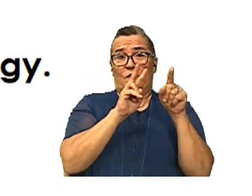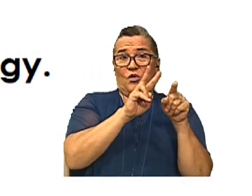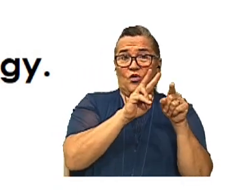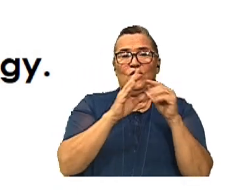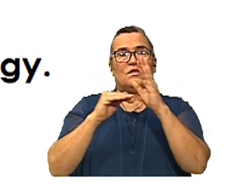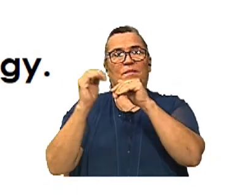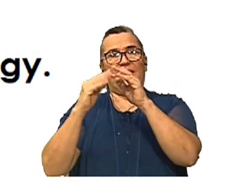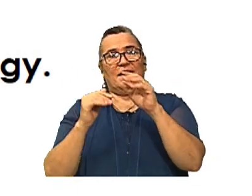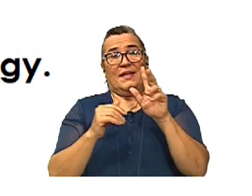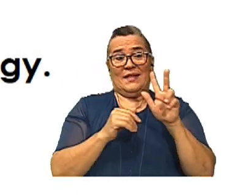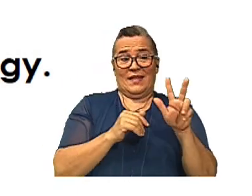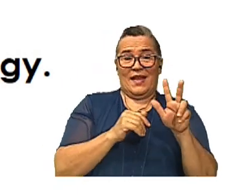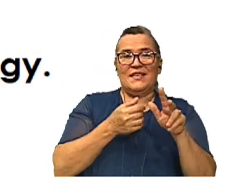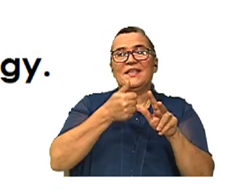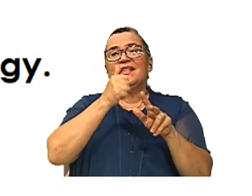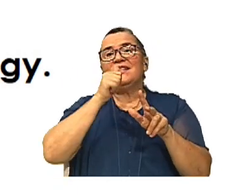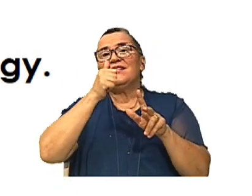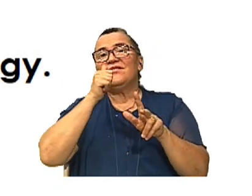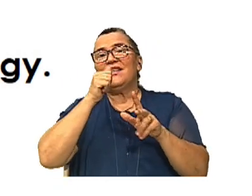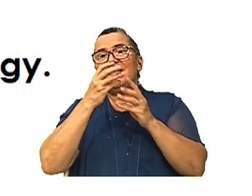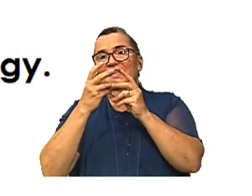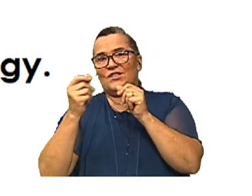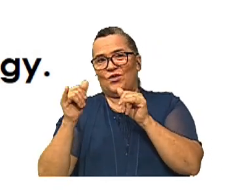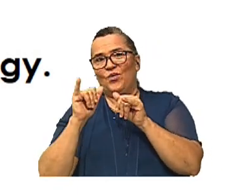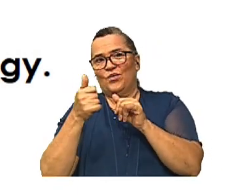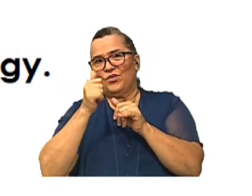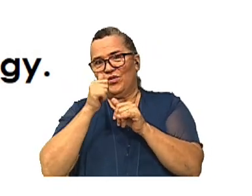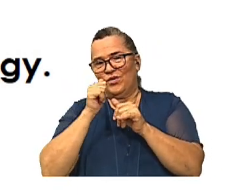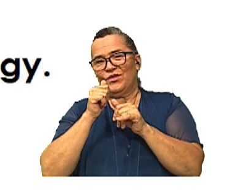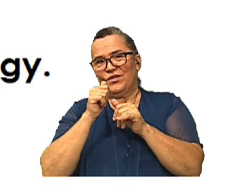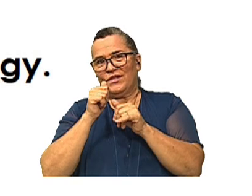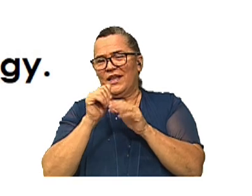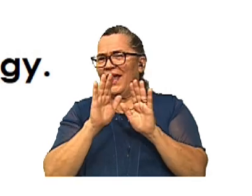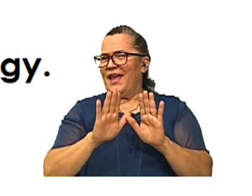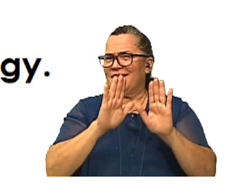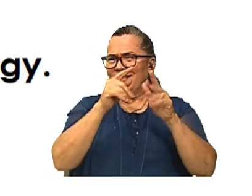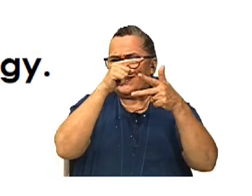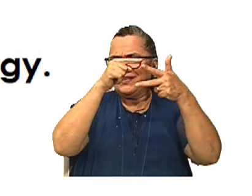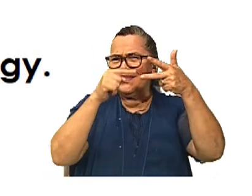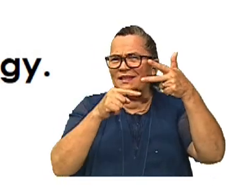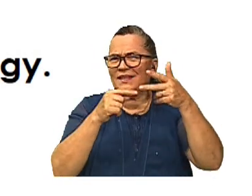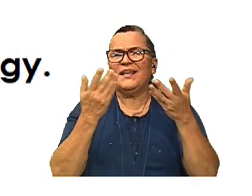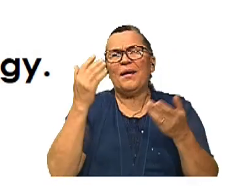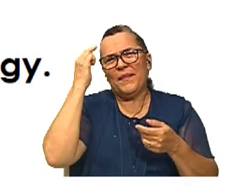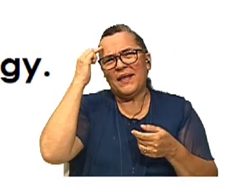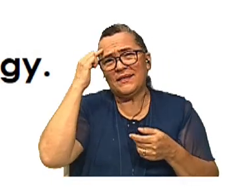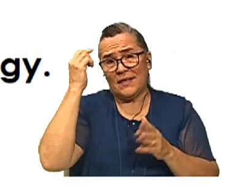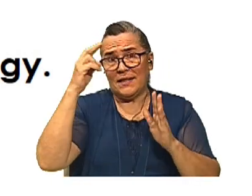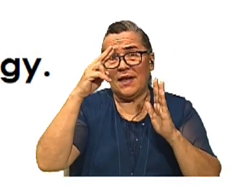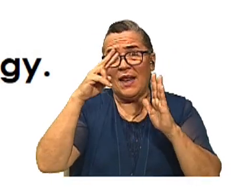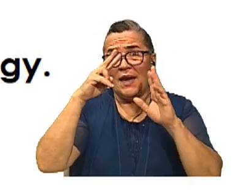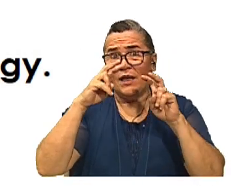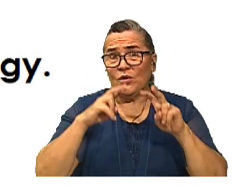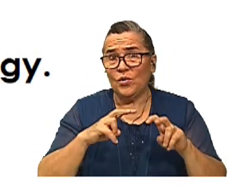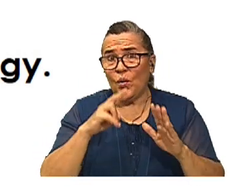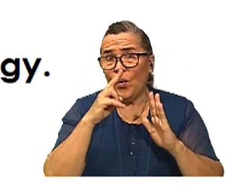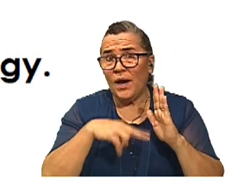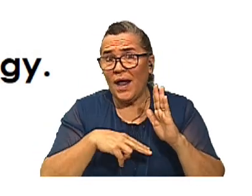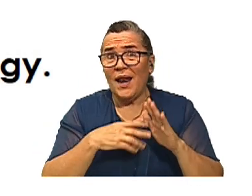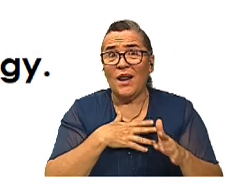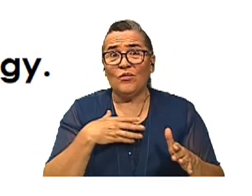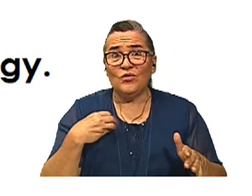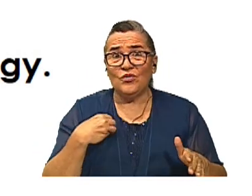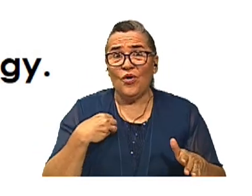3, drinking solutions. Excellent. What do you think about the reading? Do you like it? Is